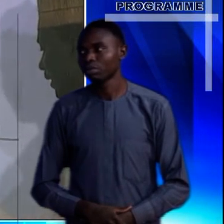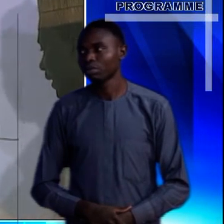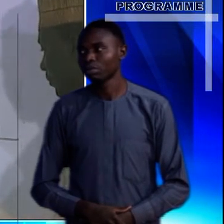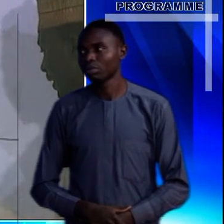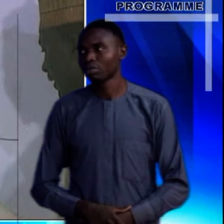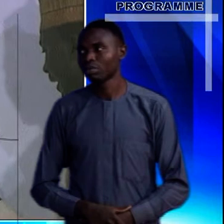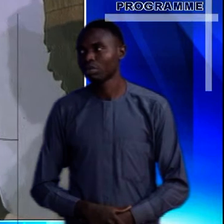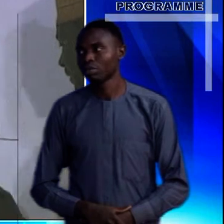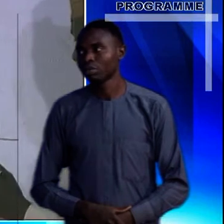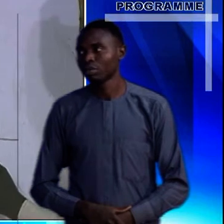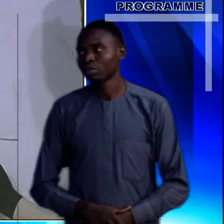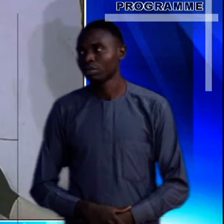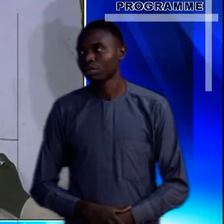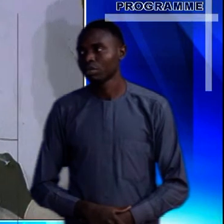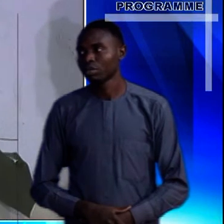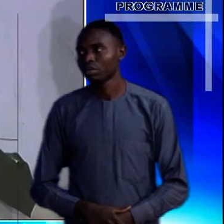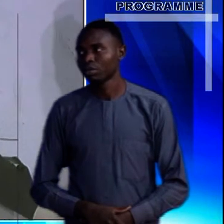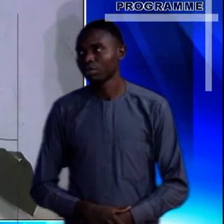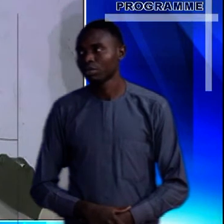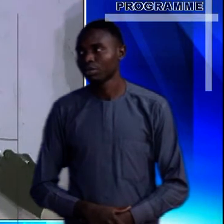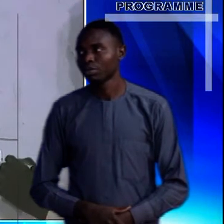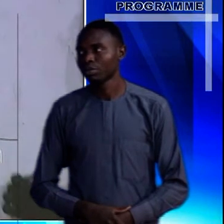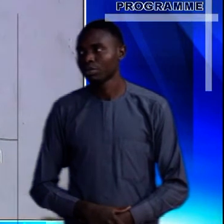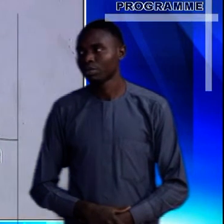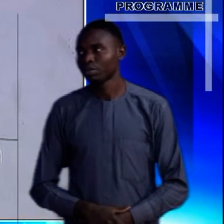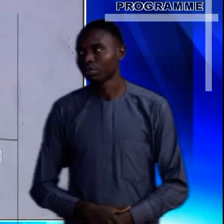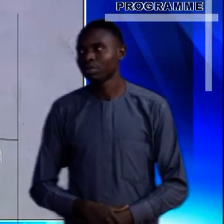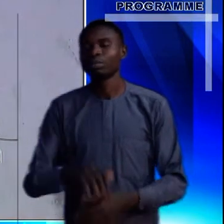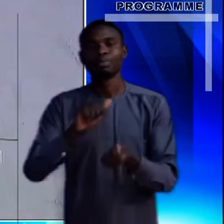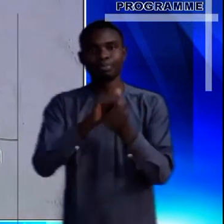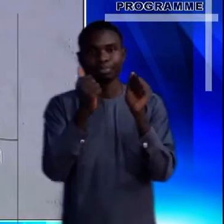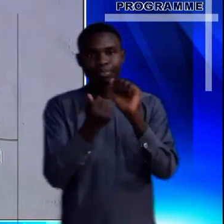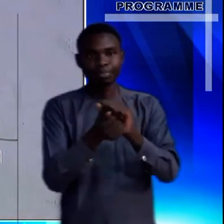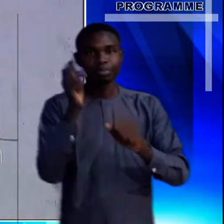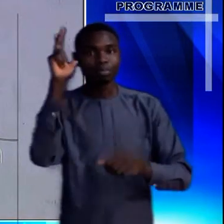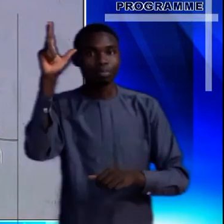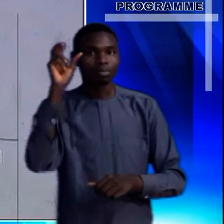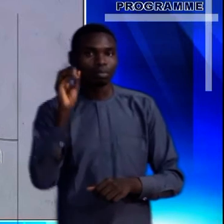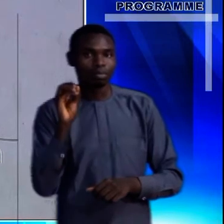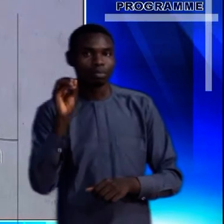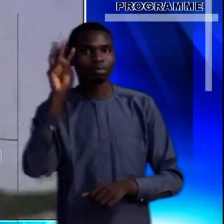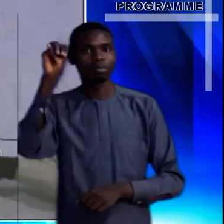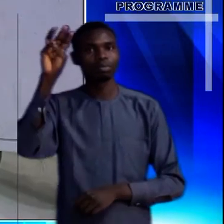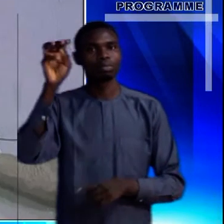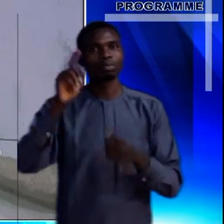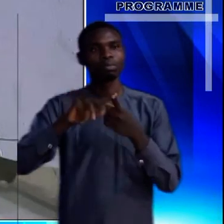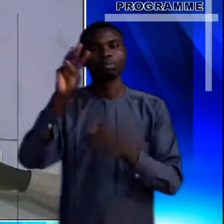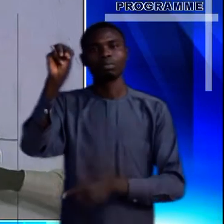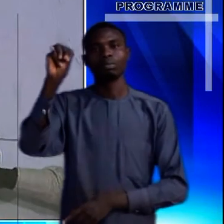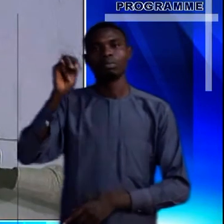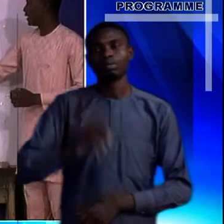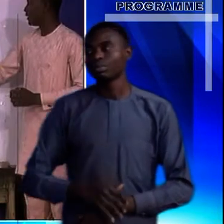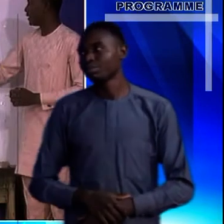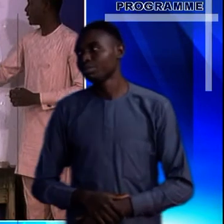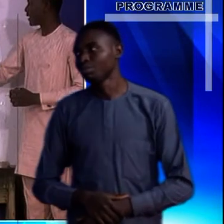30 millimeters to meter. Convert